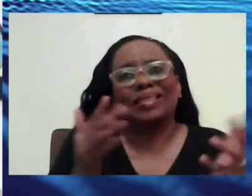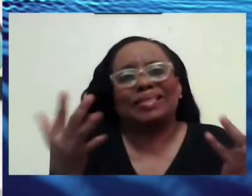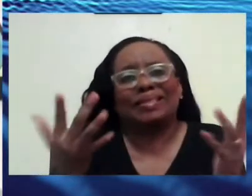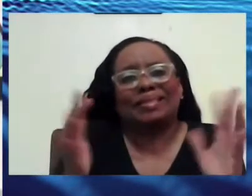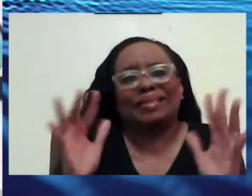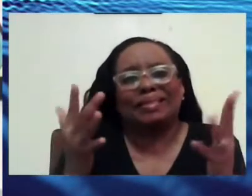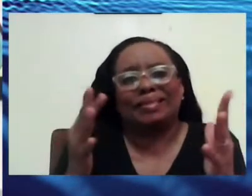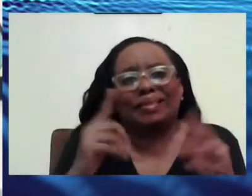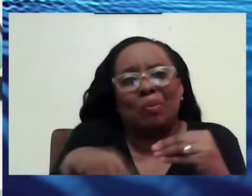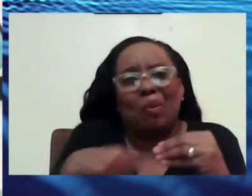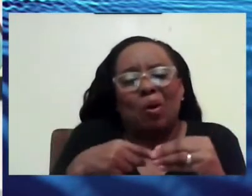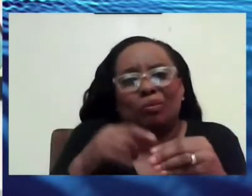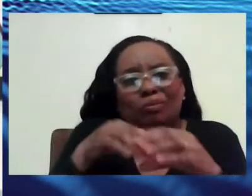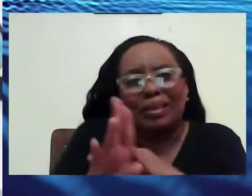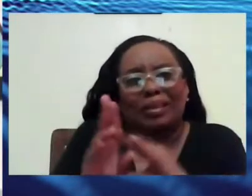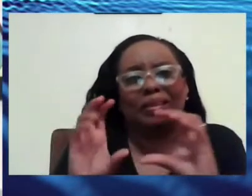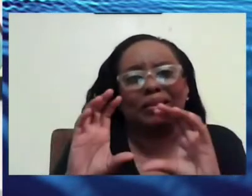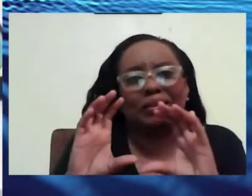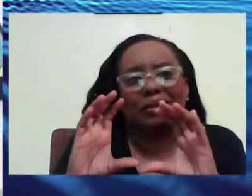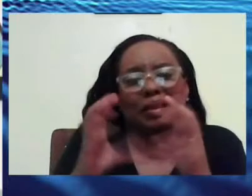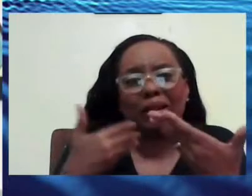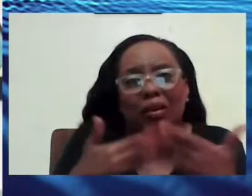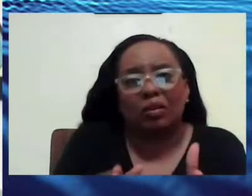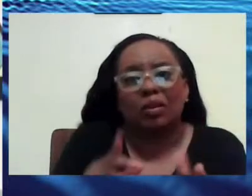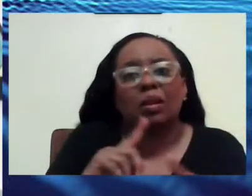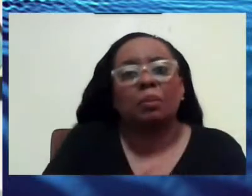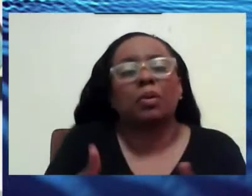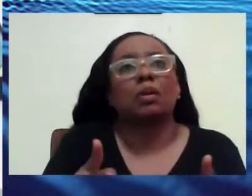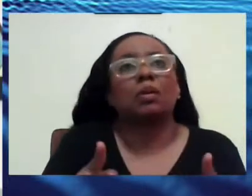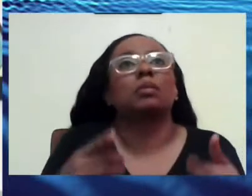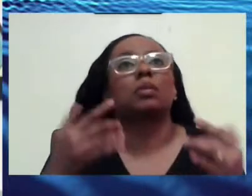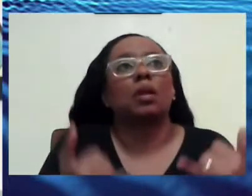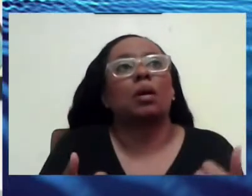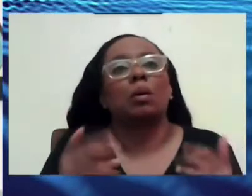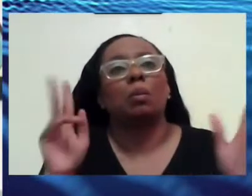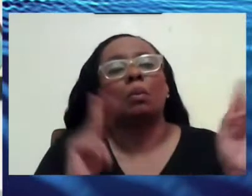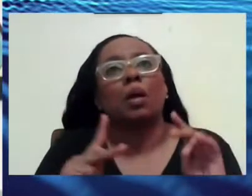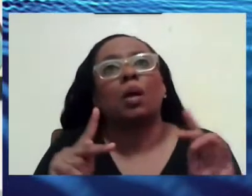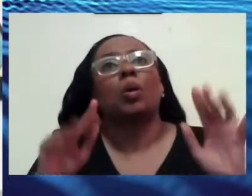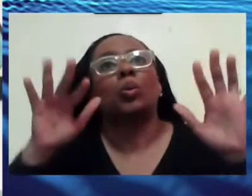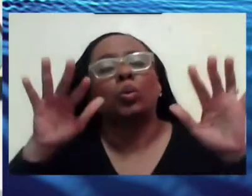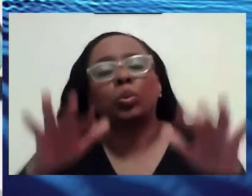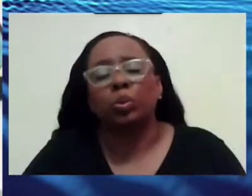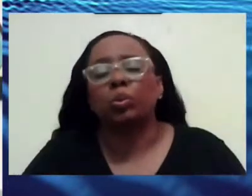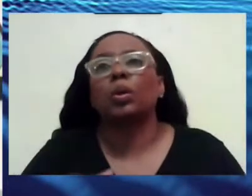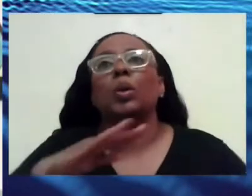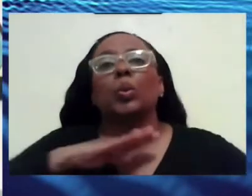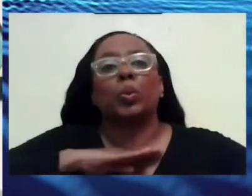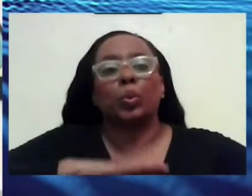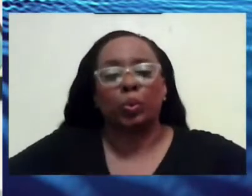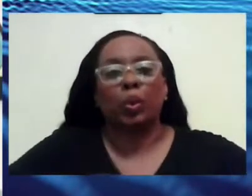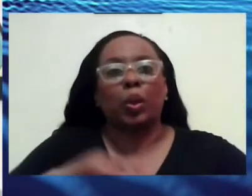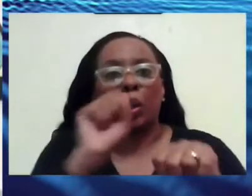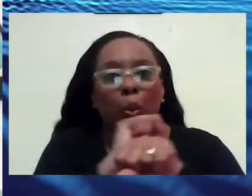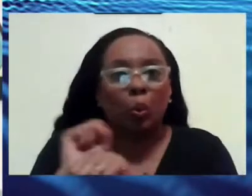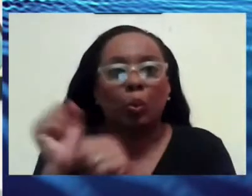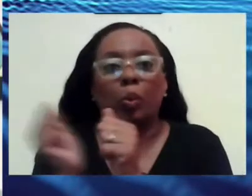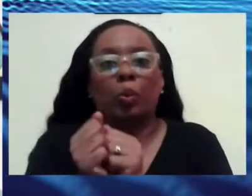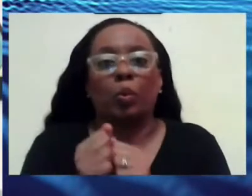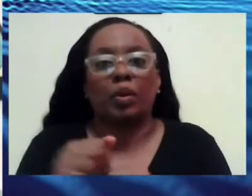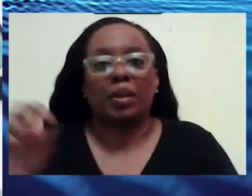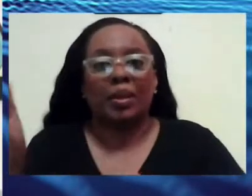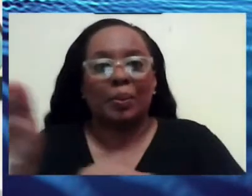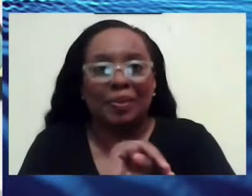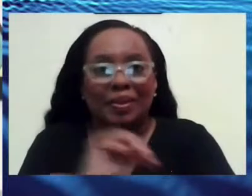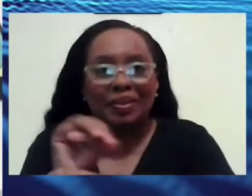part, after all the noise was over, everybody settled down and started to work with the Ministry of Education on the protocols